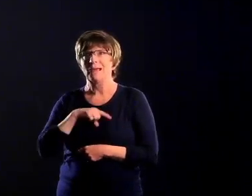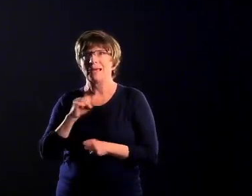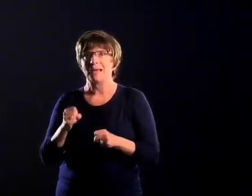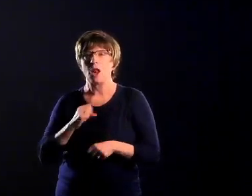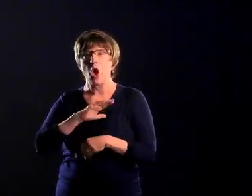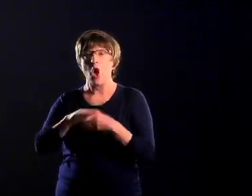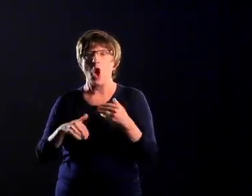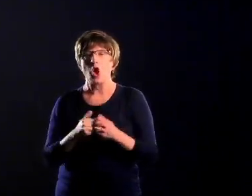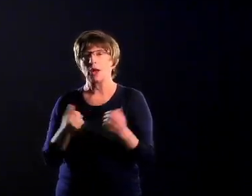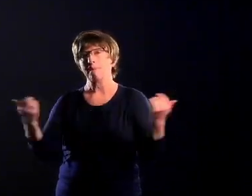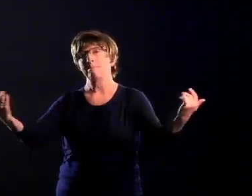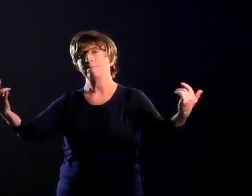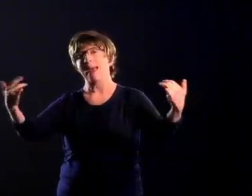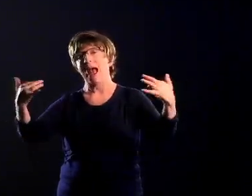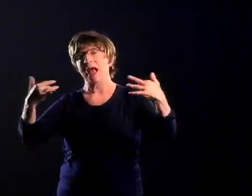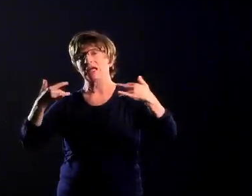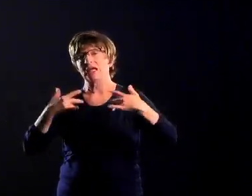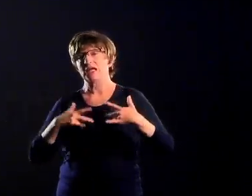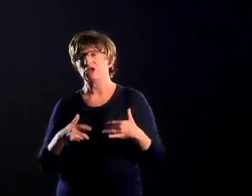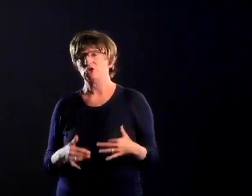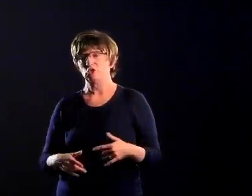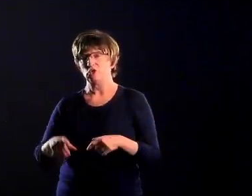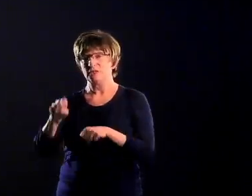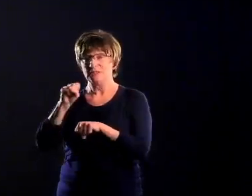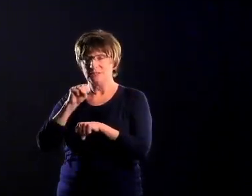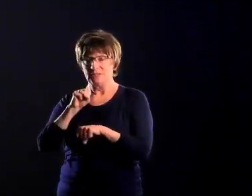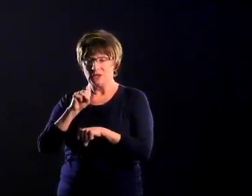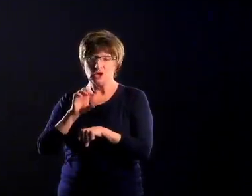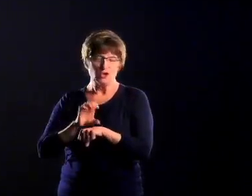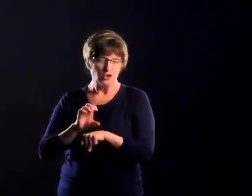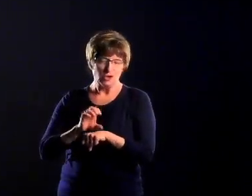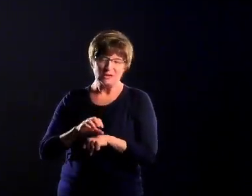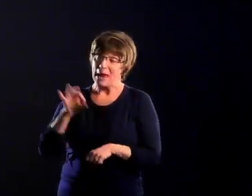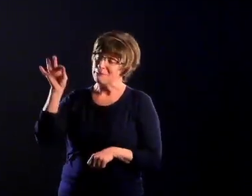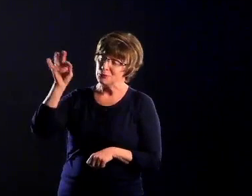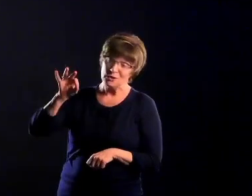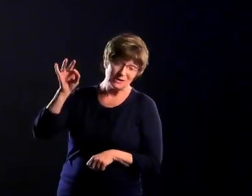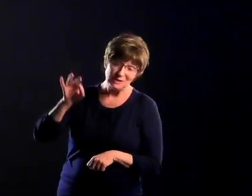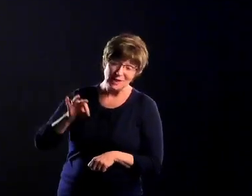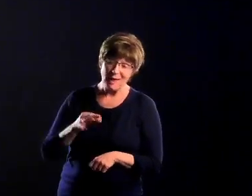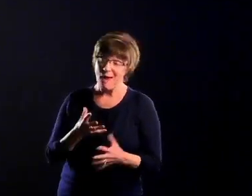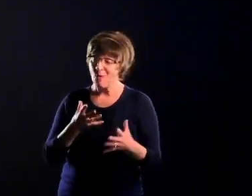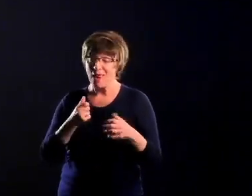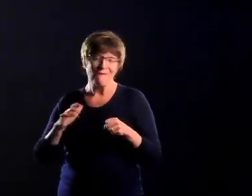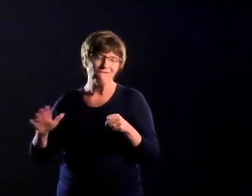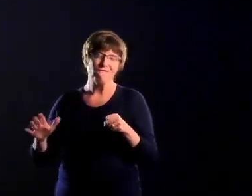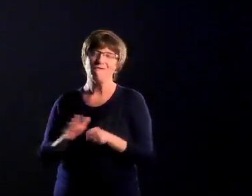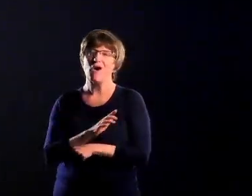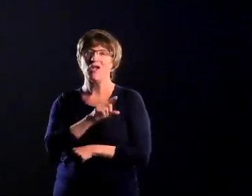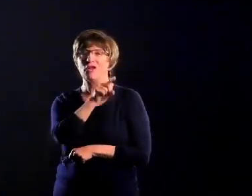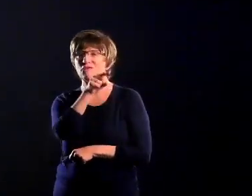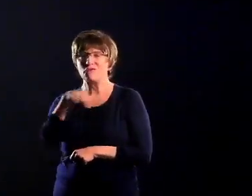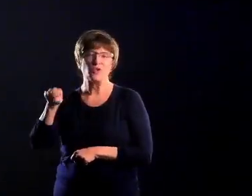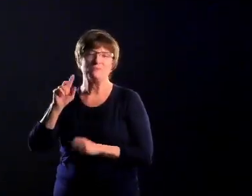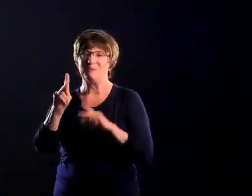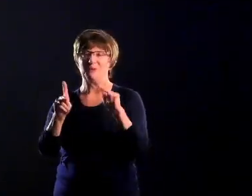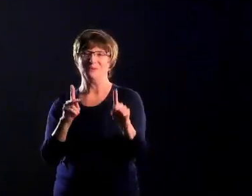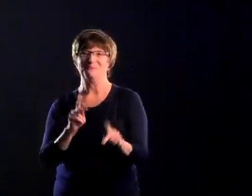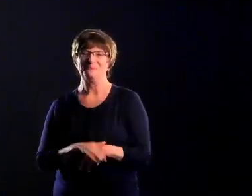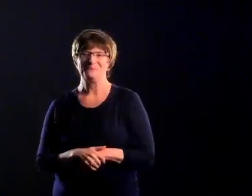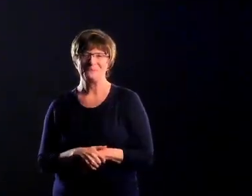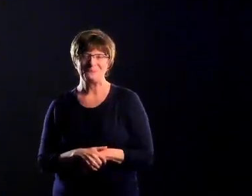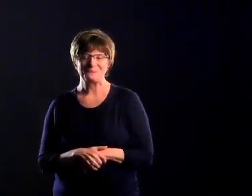into this sanctuary that I'm preaching in right now, that I'd love to have full of you, full of people.